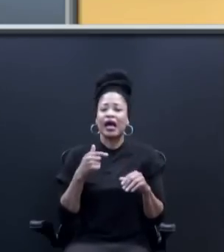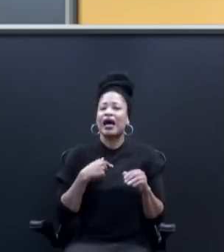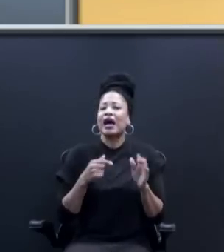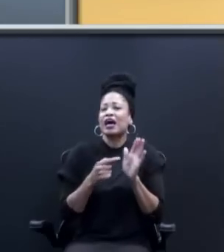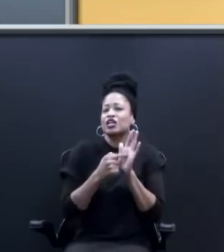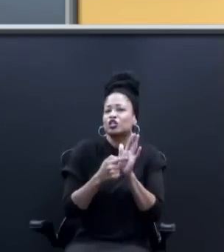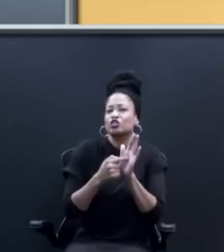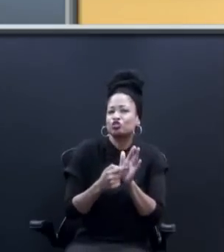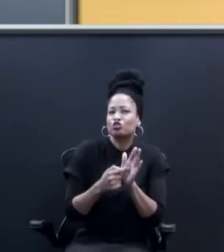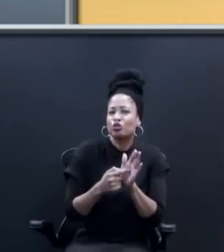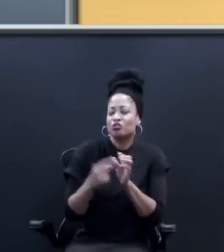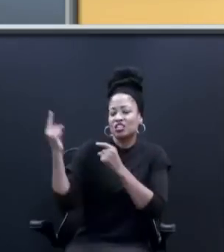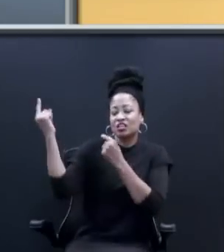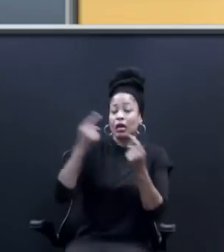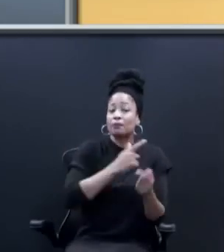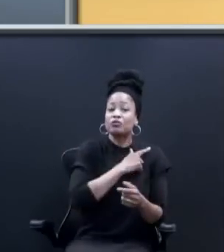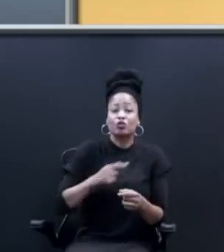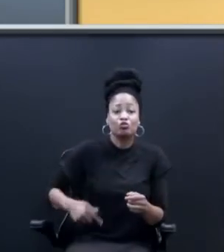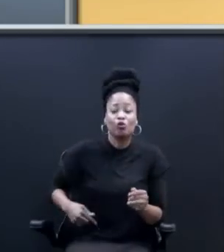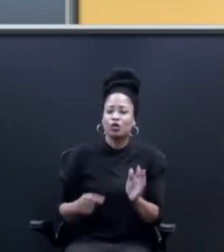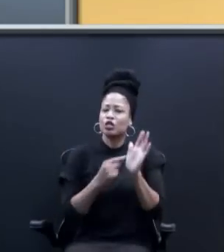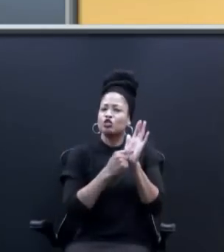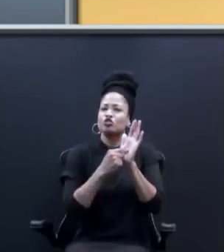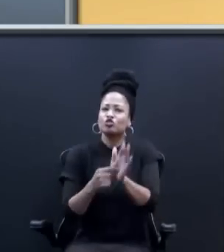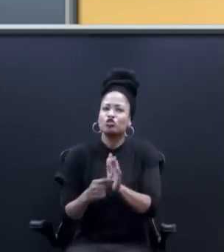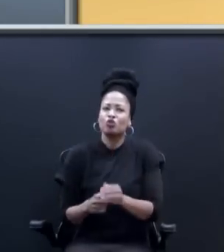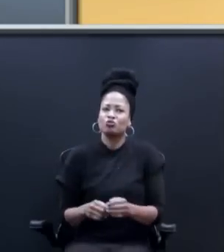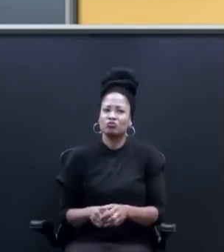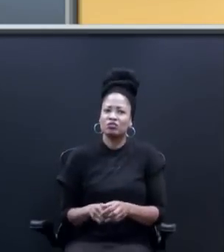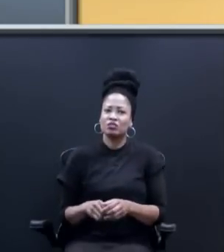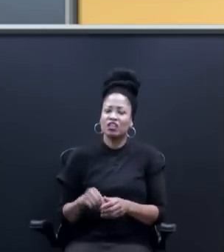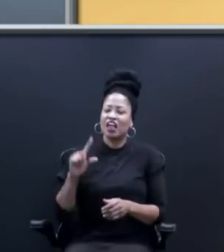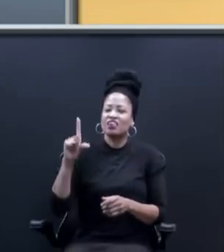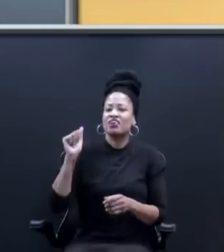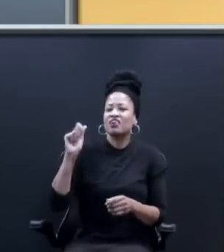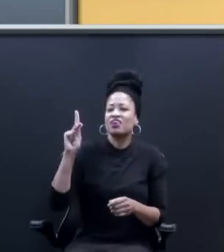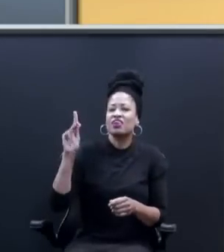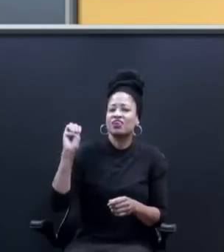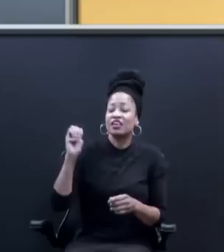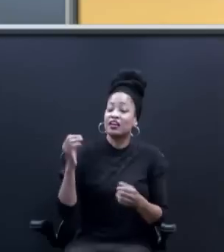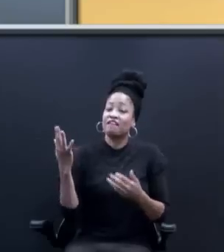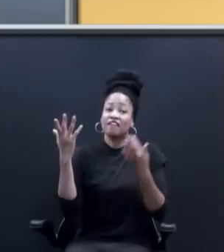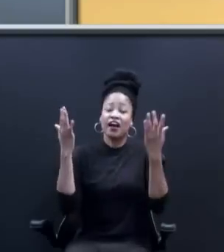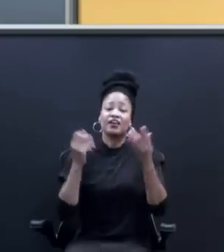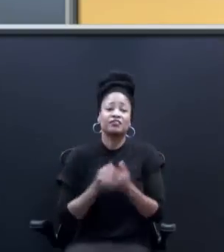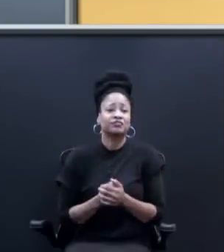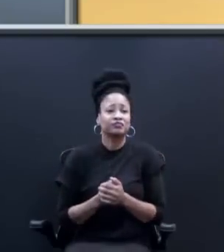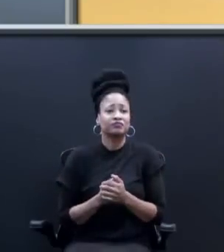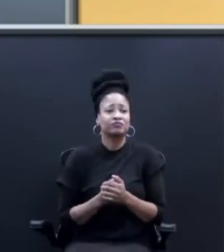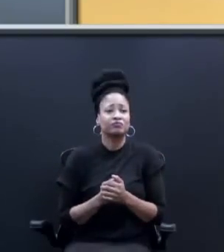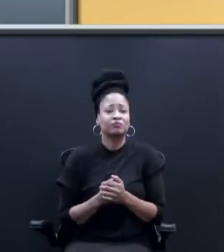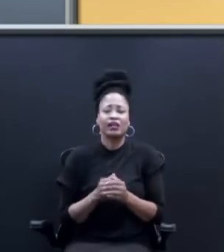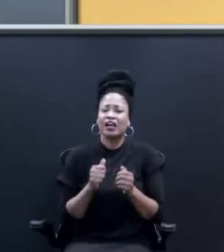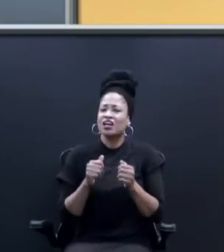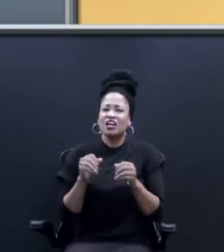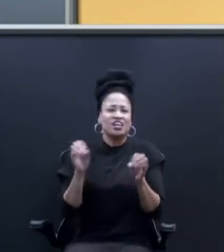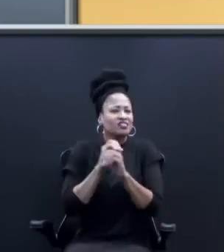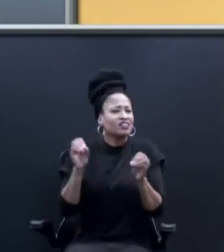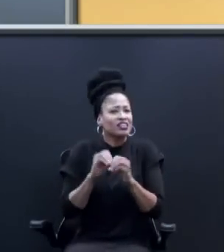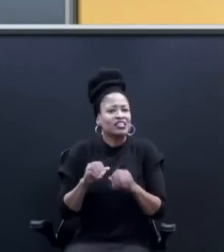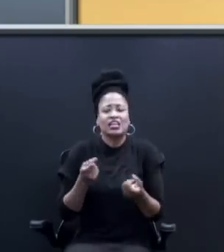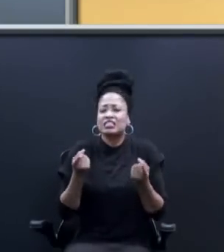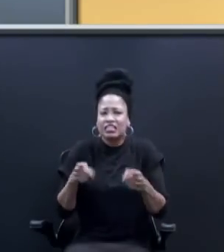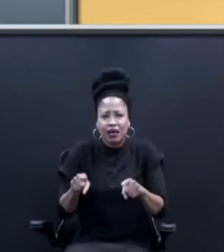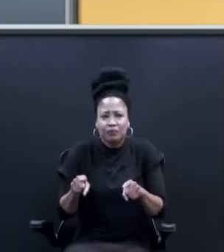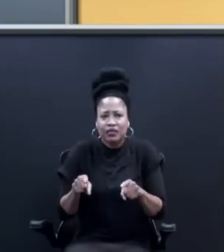judgment. I can show you the lake of fire. None of that has happened, is it? So how is it you going to say the Old Testament